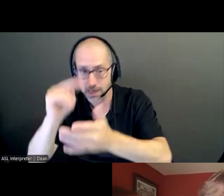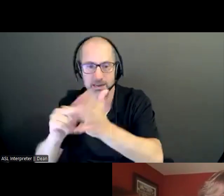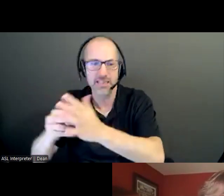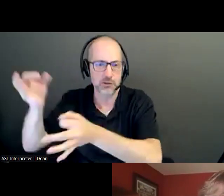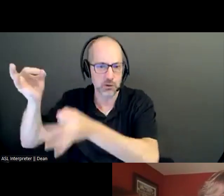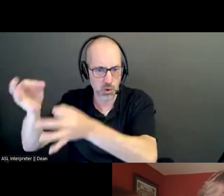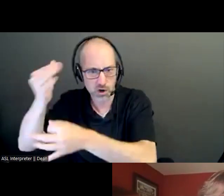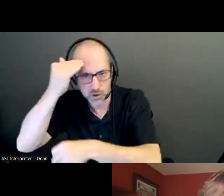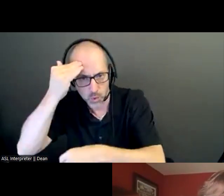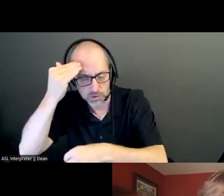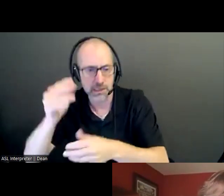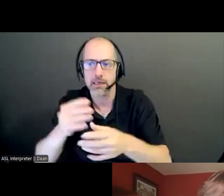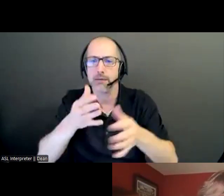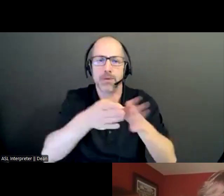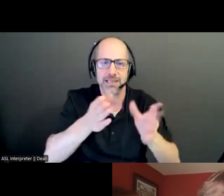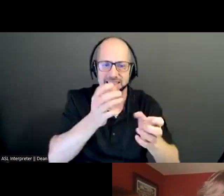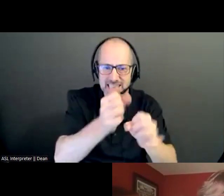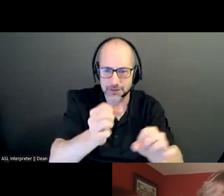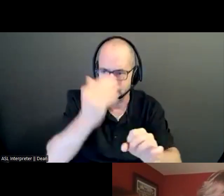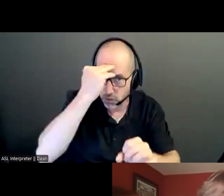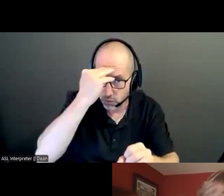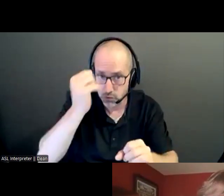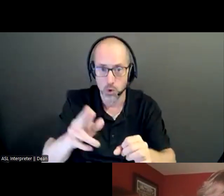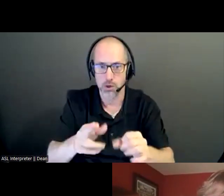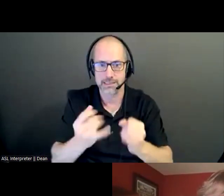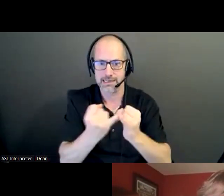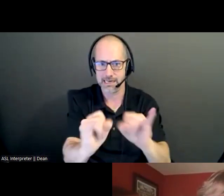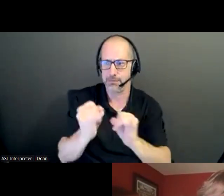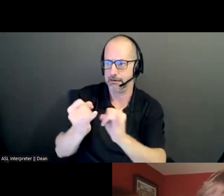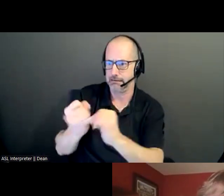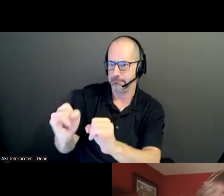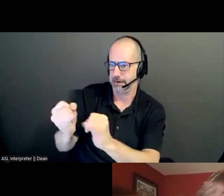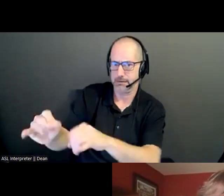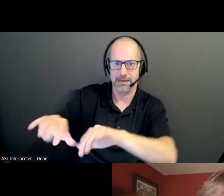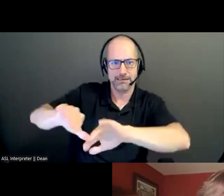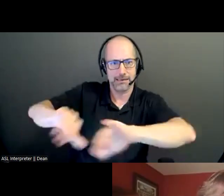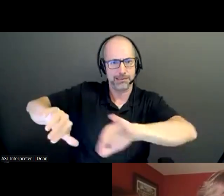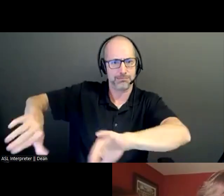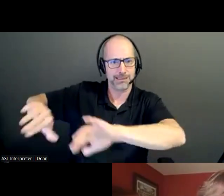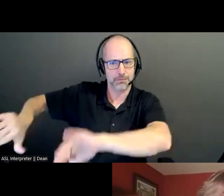aware of, and so that everybody's keeping track of it? Or is it really left to the people themselves to do that?